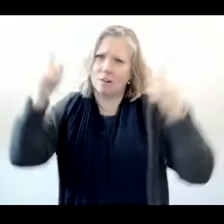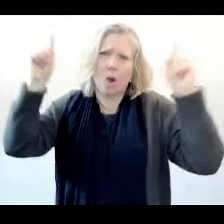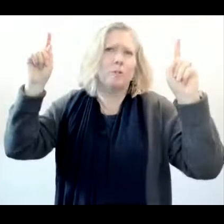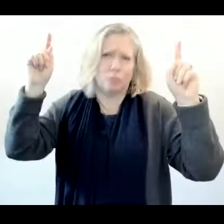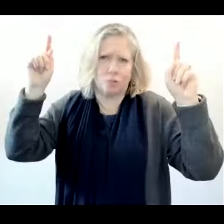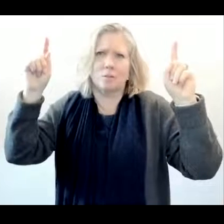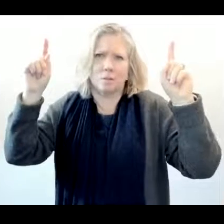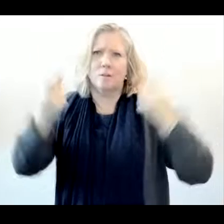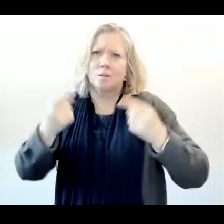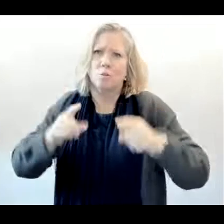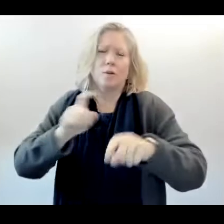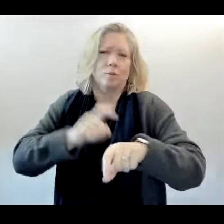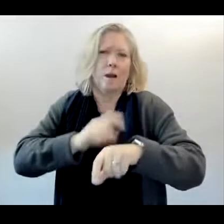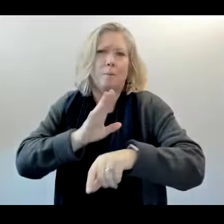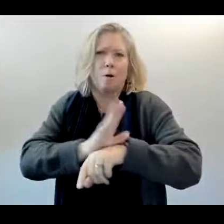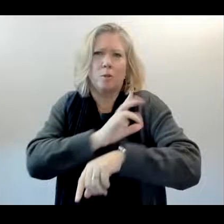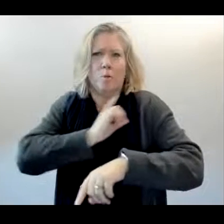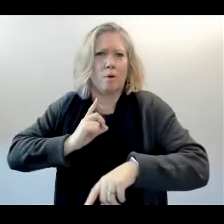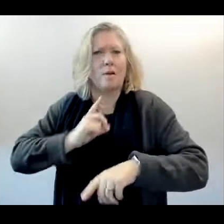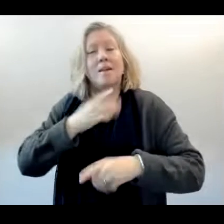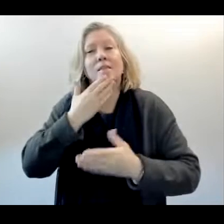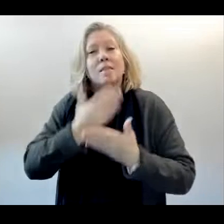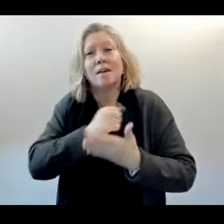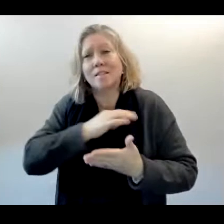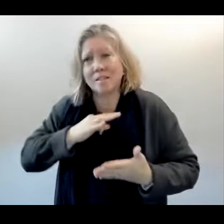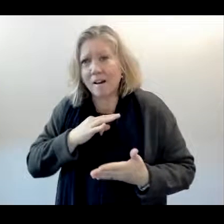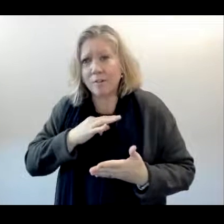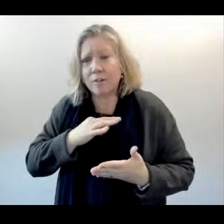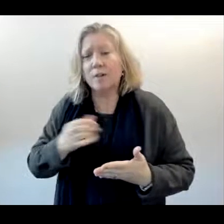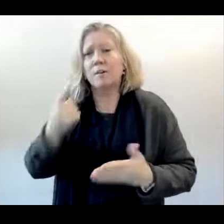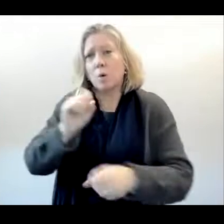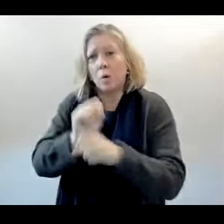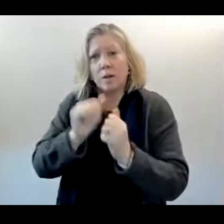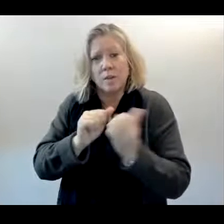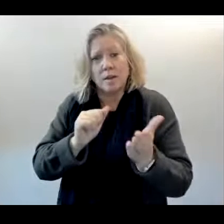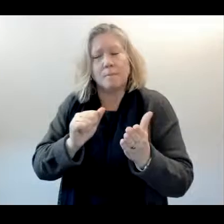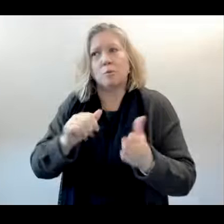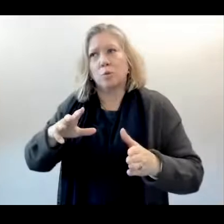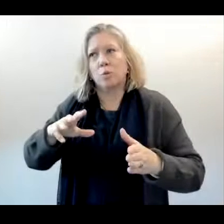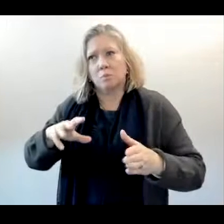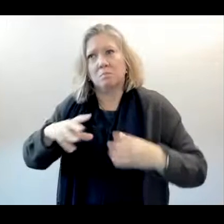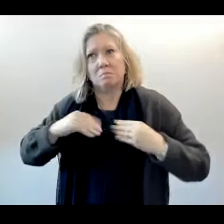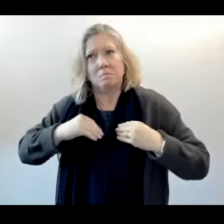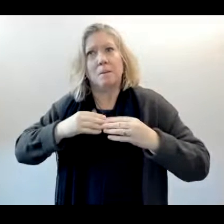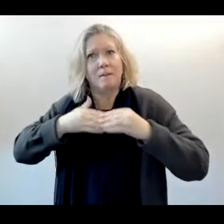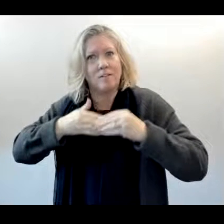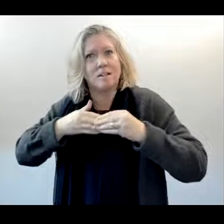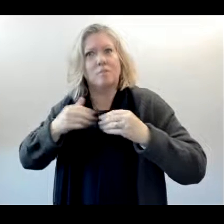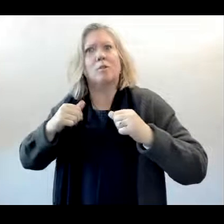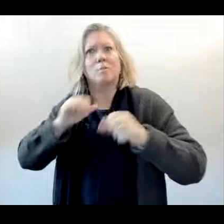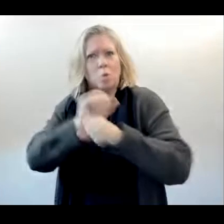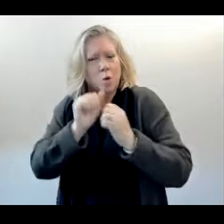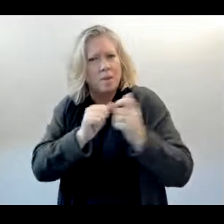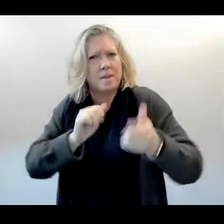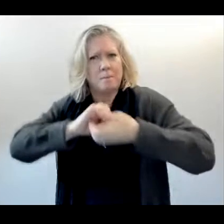here, and thank the staff for working with him to assist with those pivots as well. And he should hold his